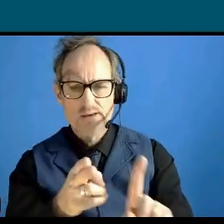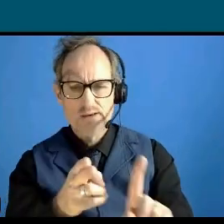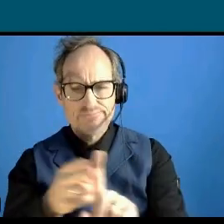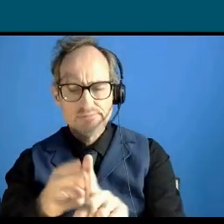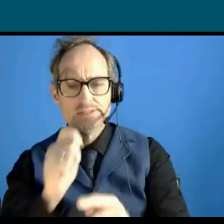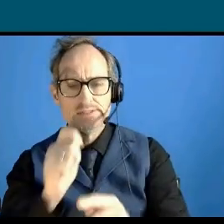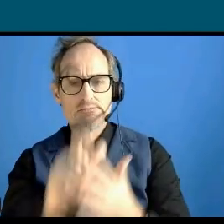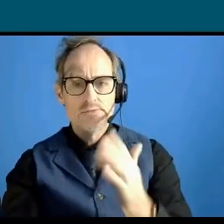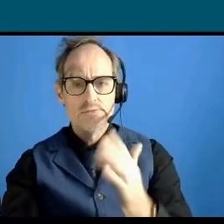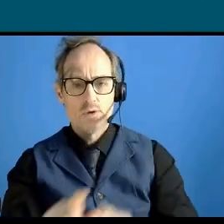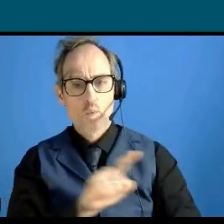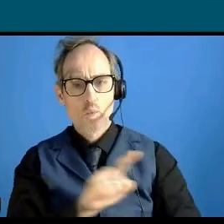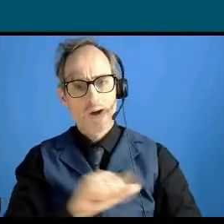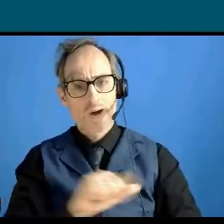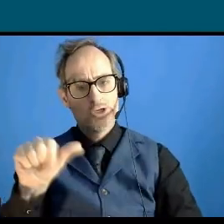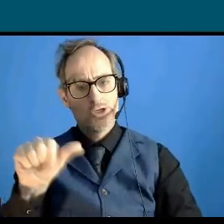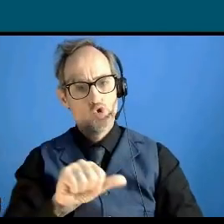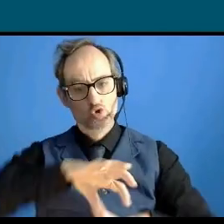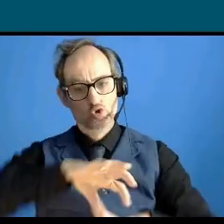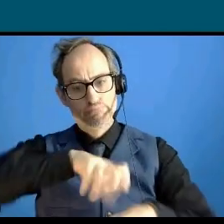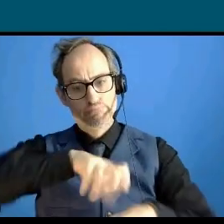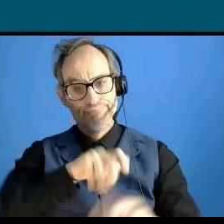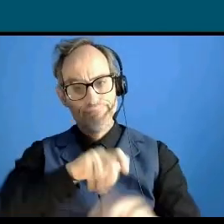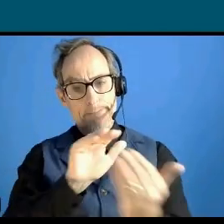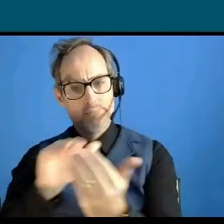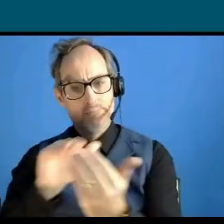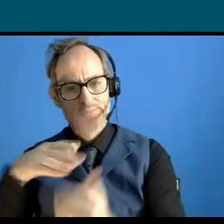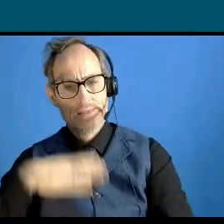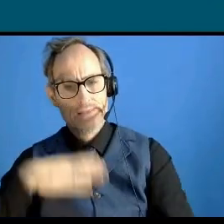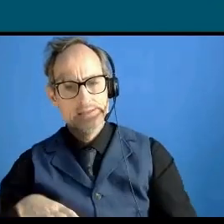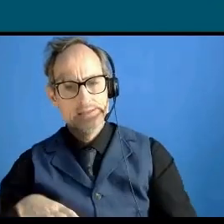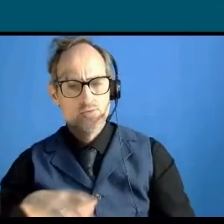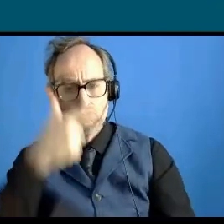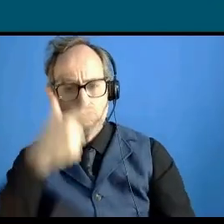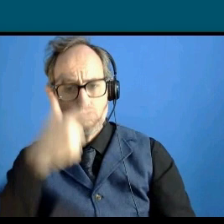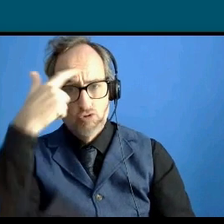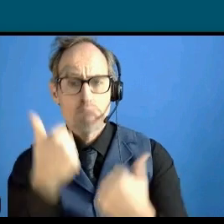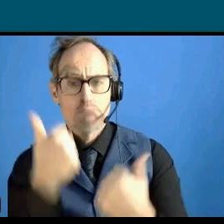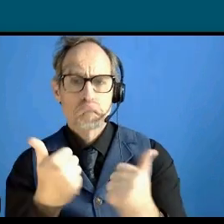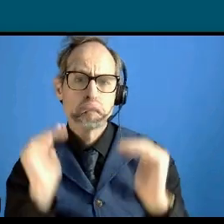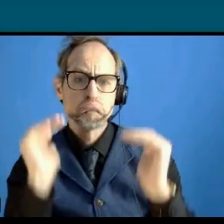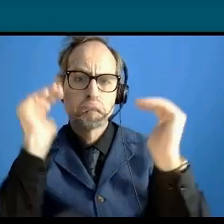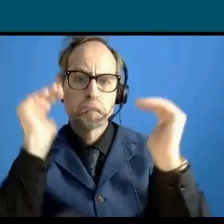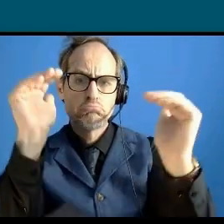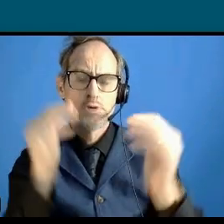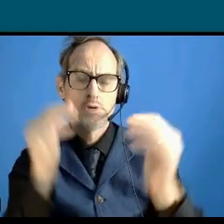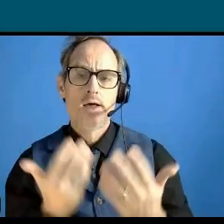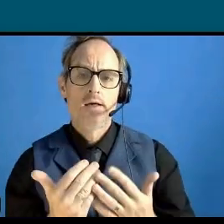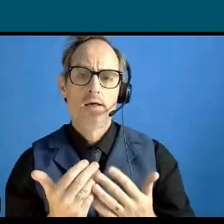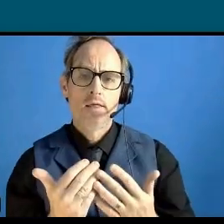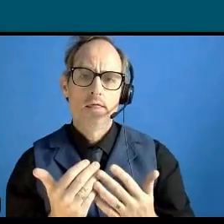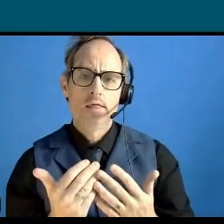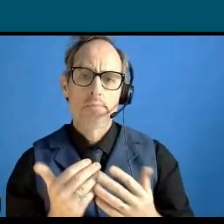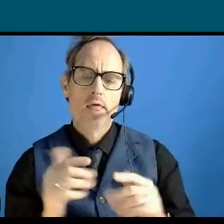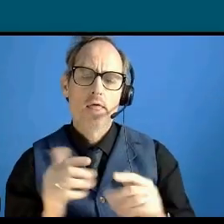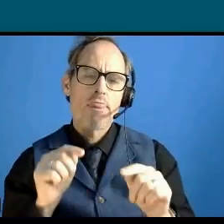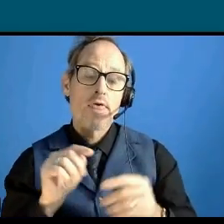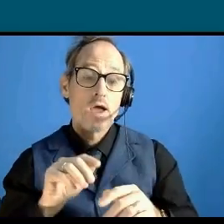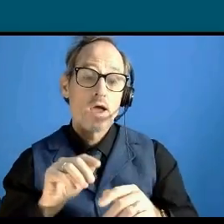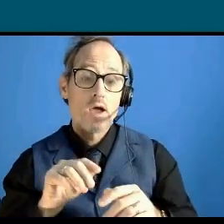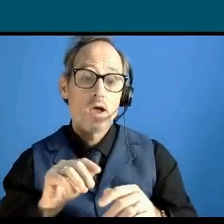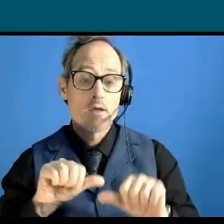why they should be making the changes they should be making in their practice. So this kind of led